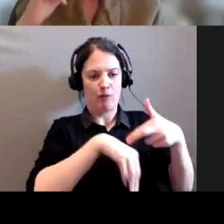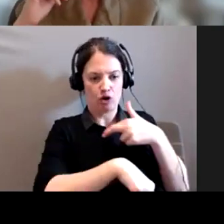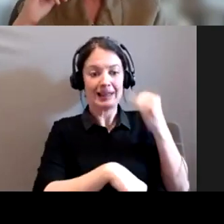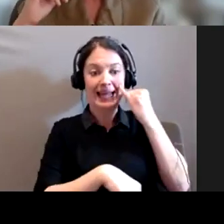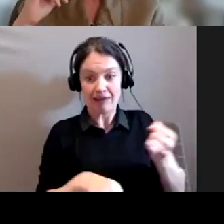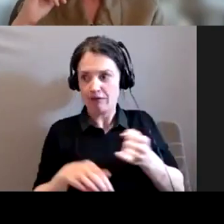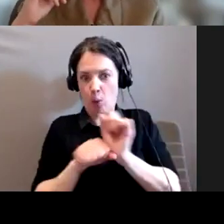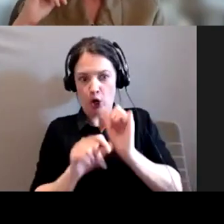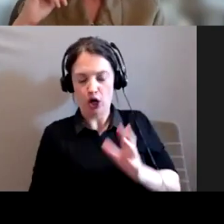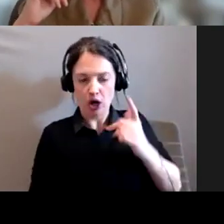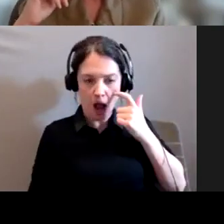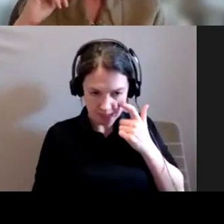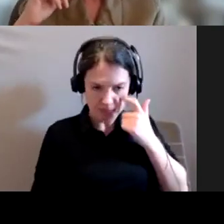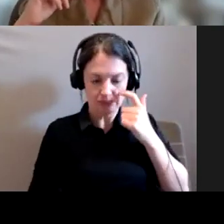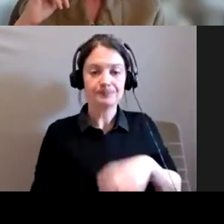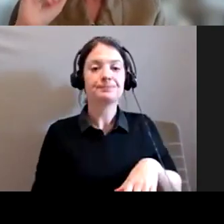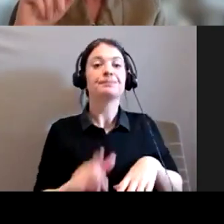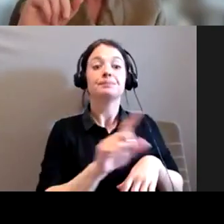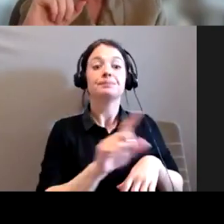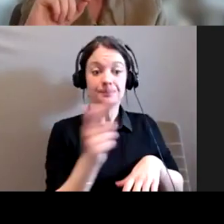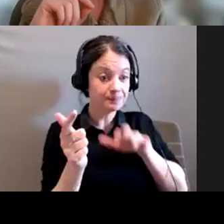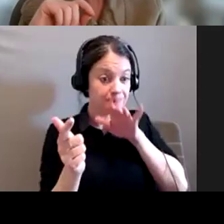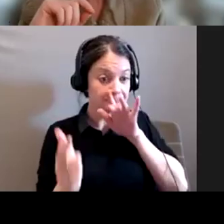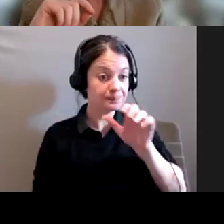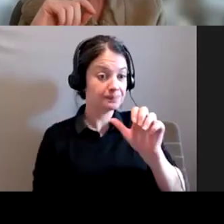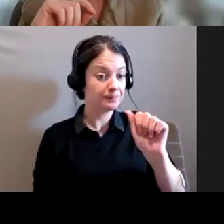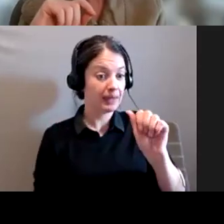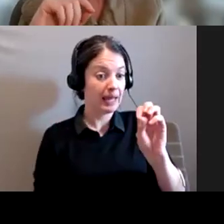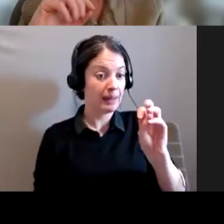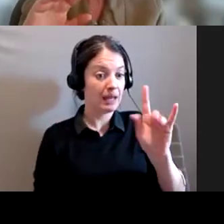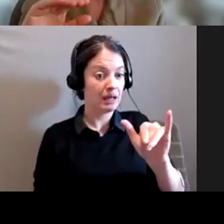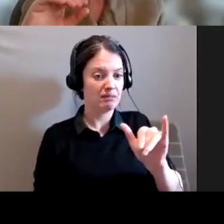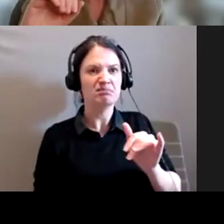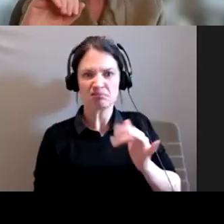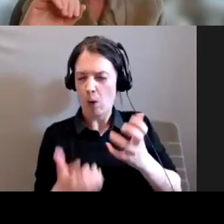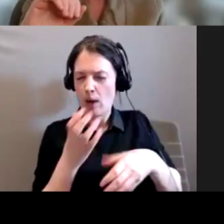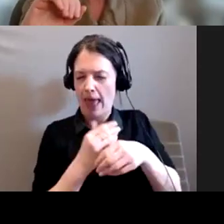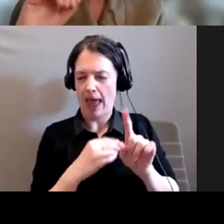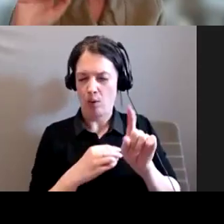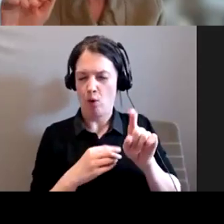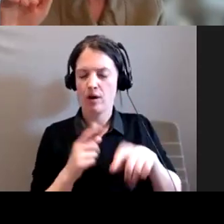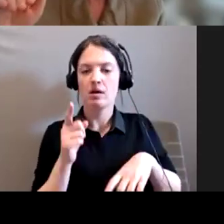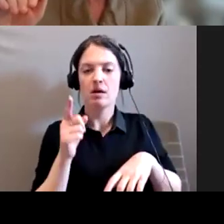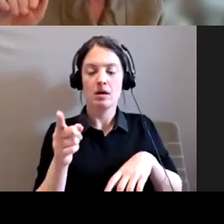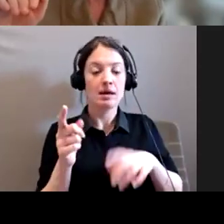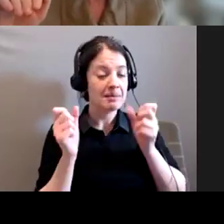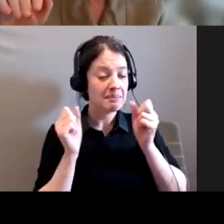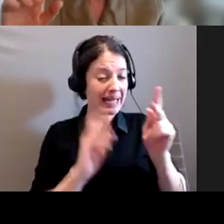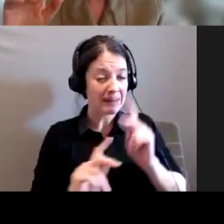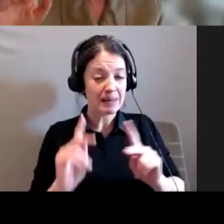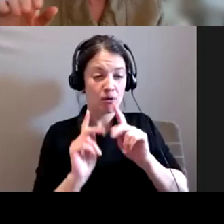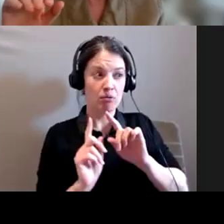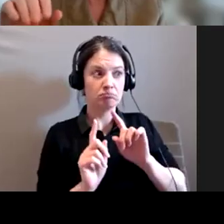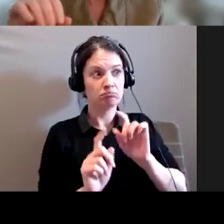The only other piece I would add to that is the vast majority of individuals are not in a congregate setting,